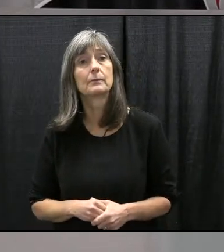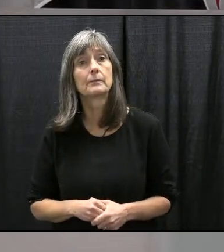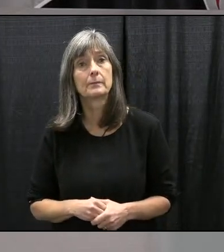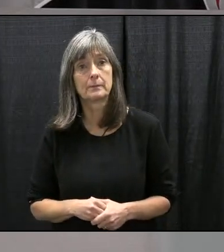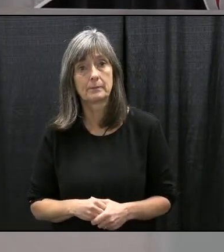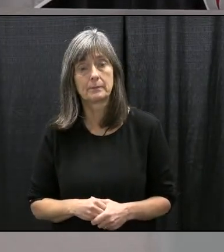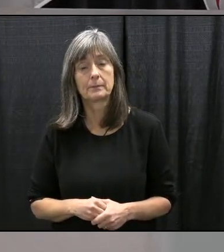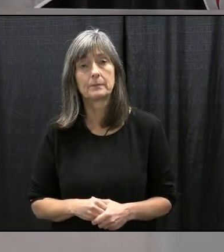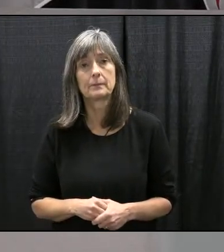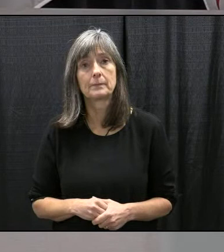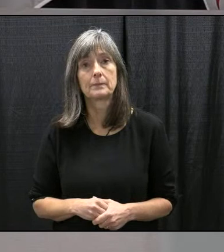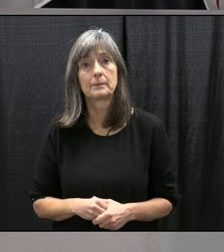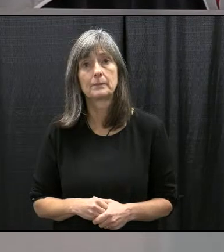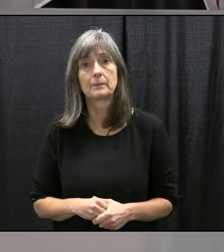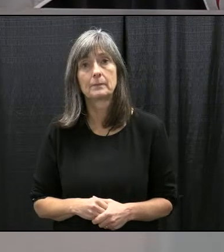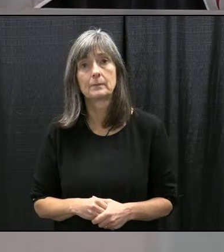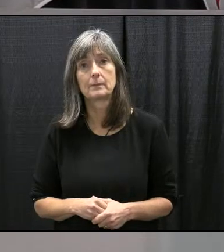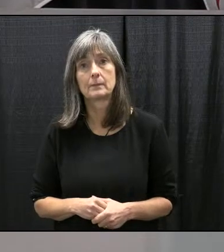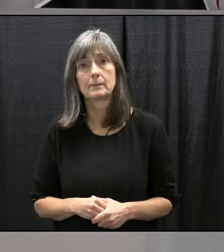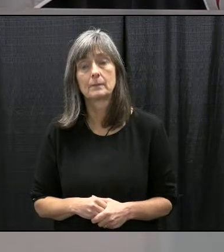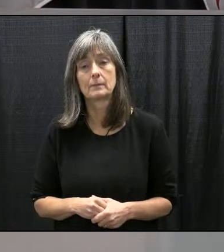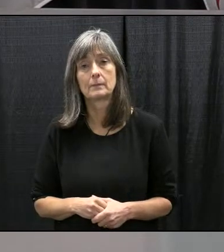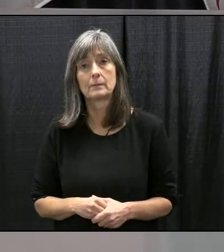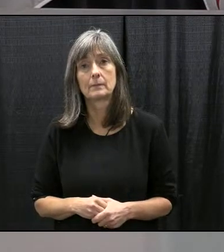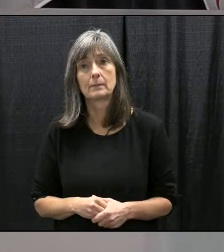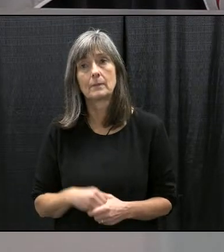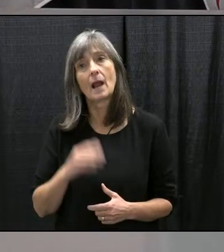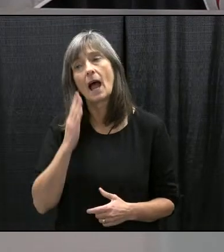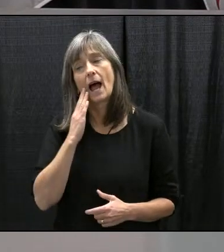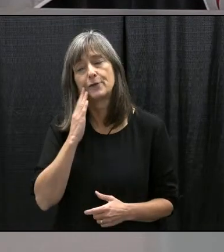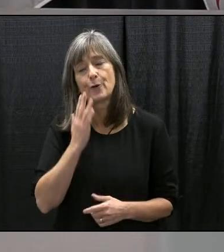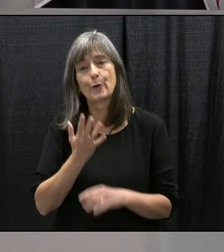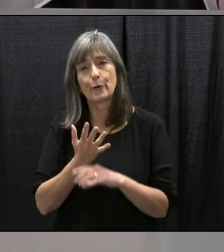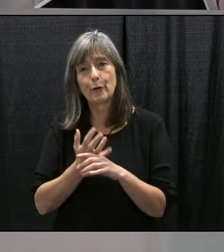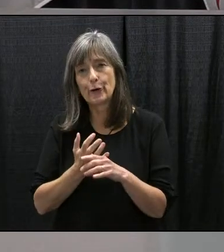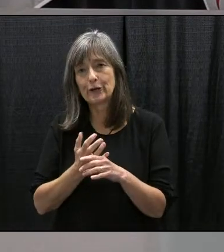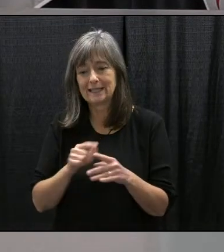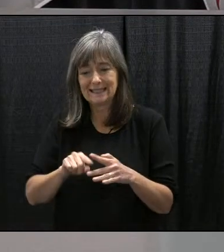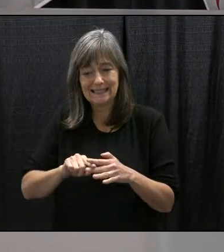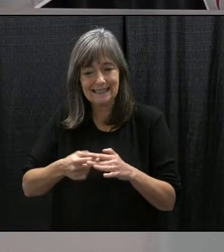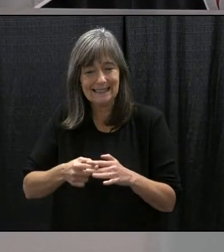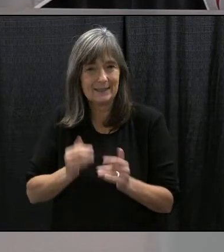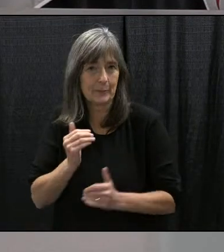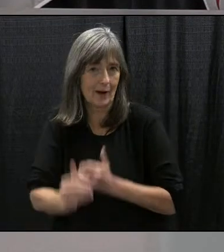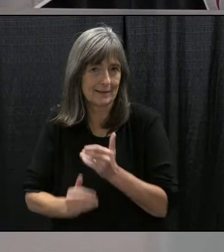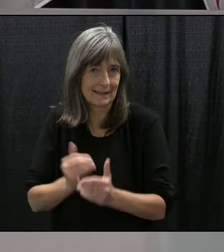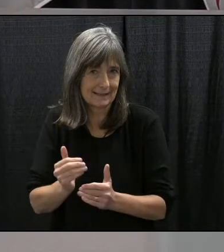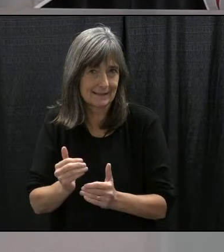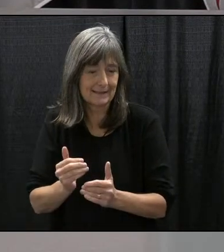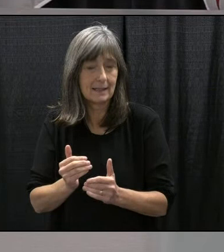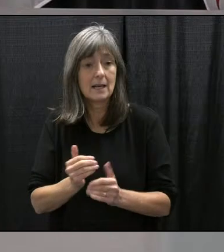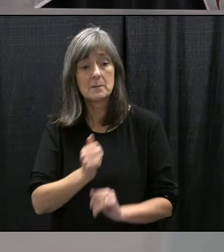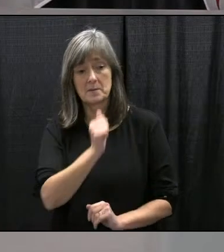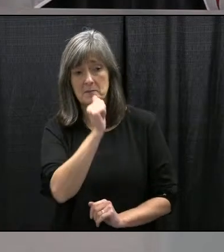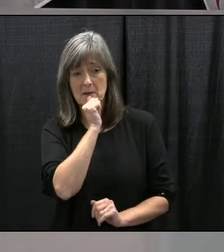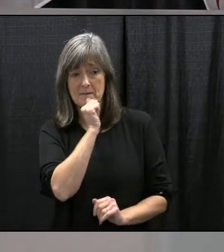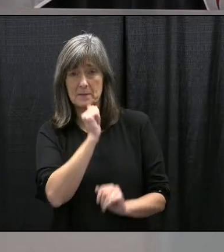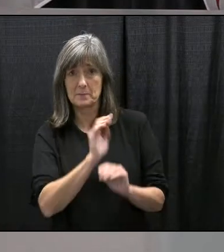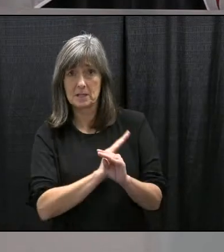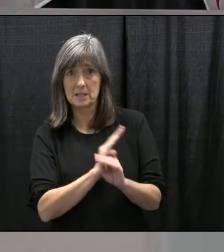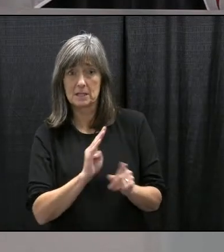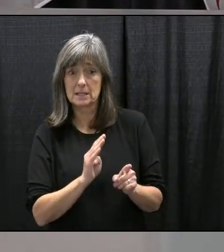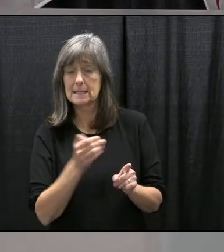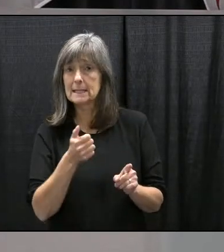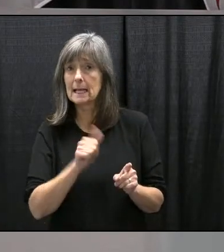Yes, I do. Thank you. I guess I know it's very early in the process, but speaking of the private sector, will there be any